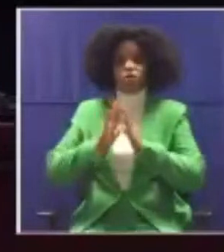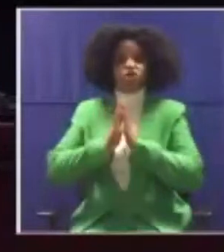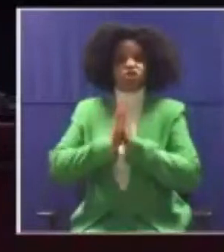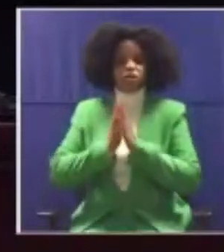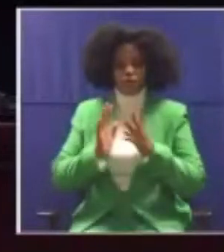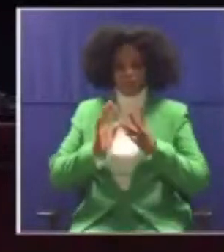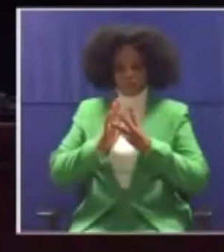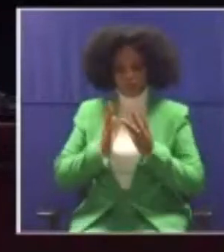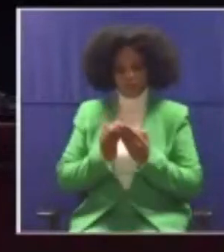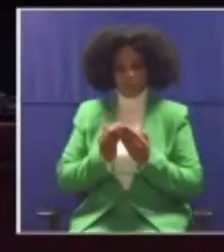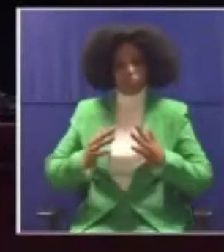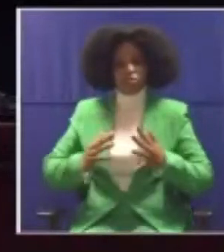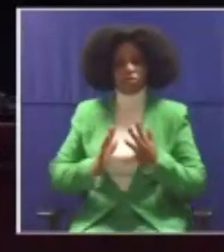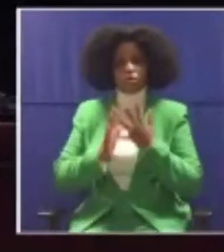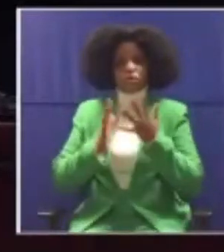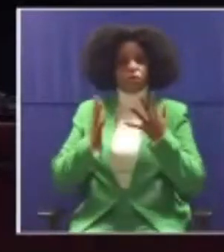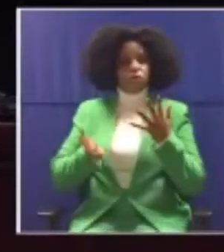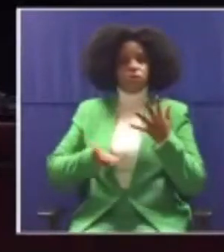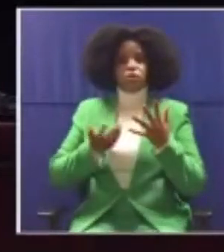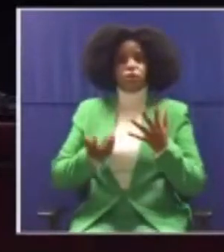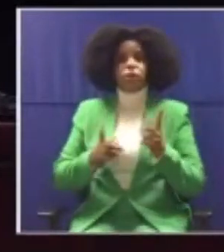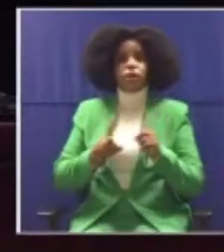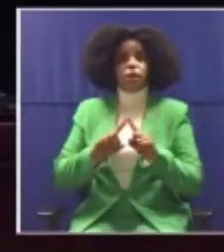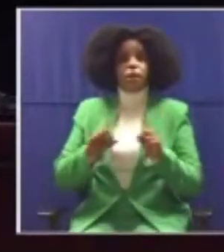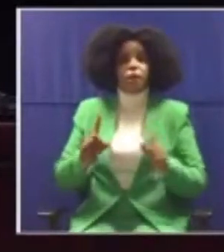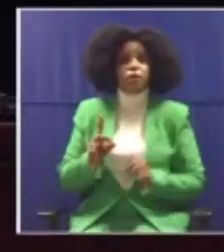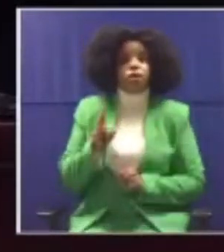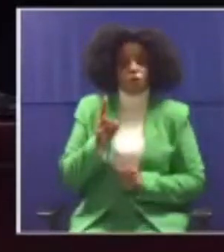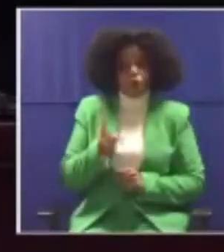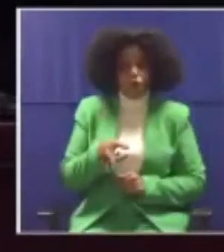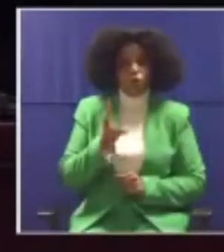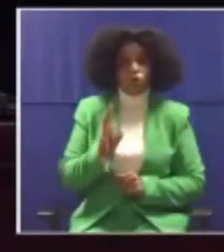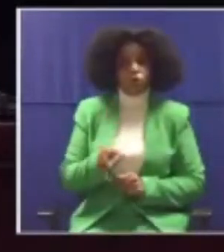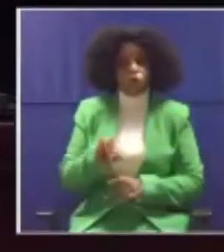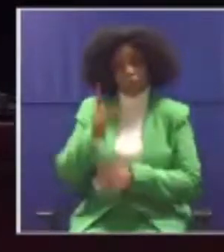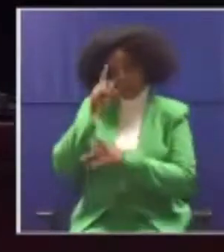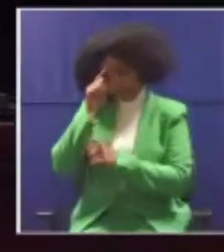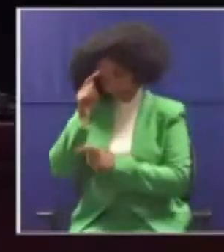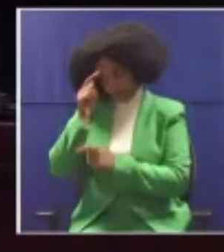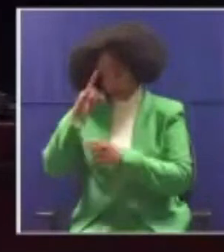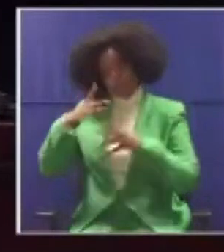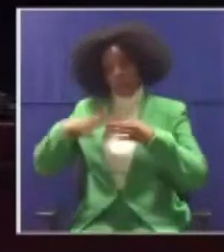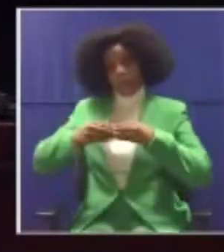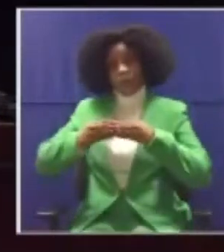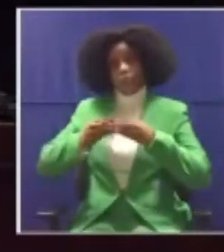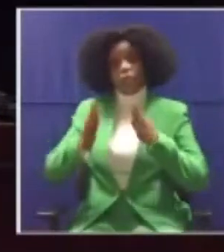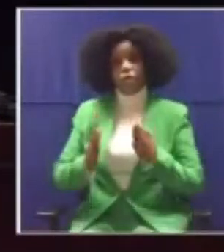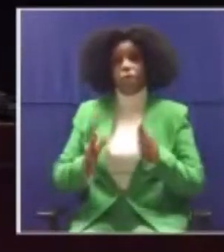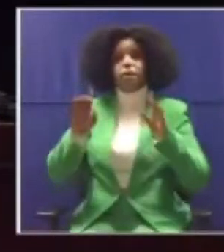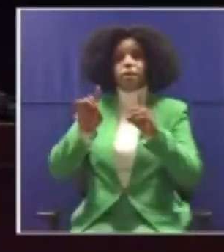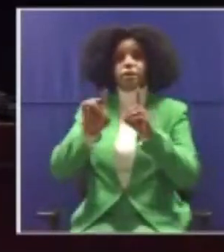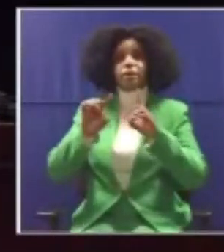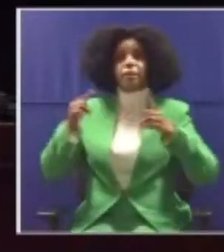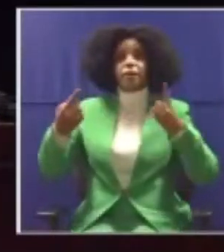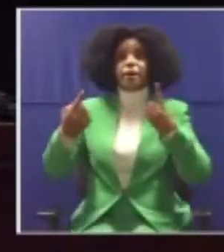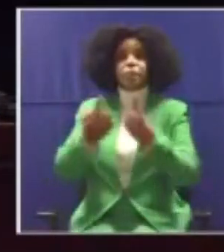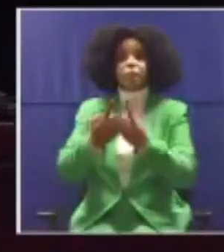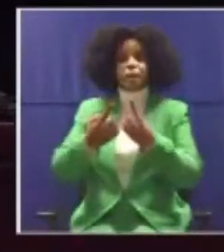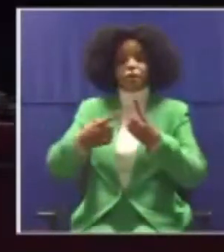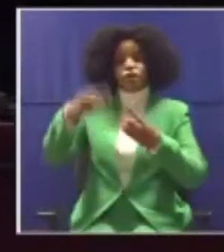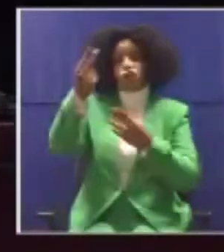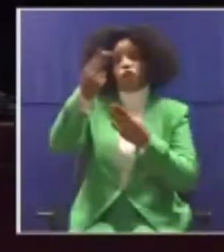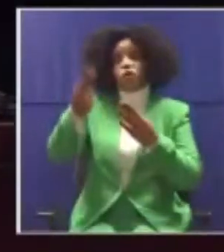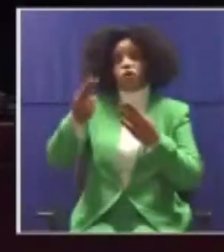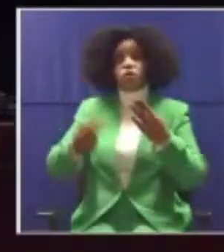traditional leaders, but also, Honorable Member, the Department of Arts and Culture has been at